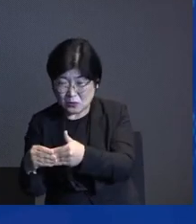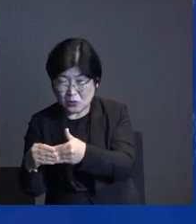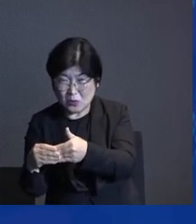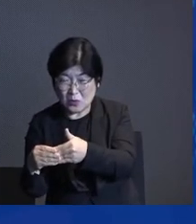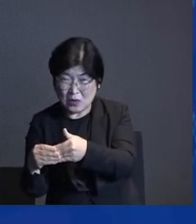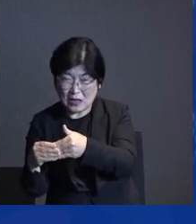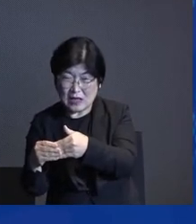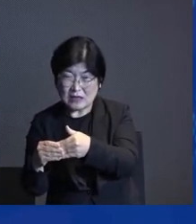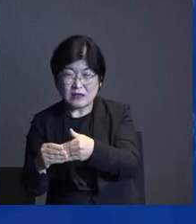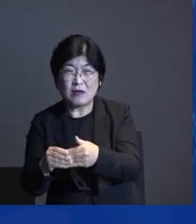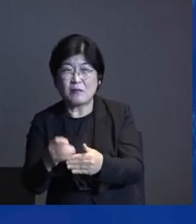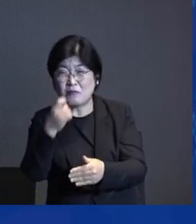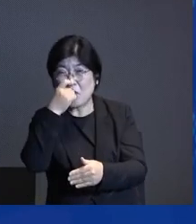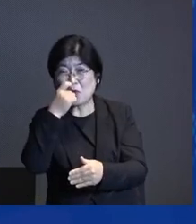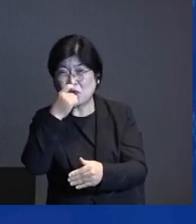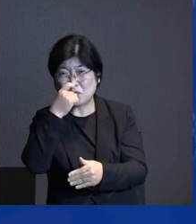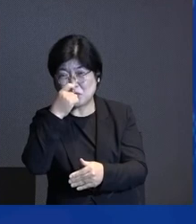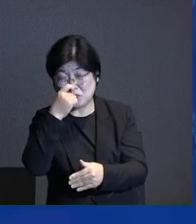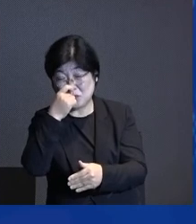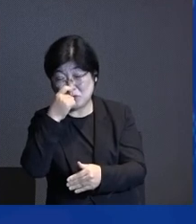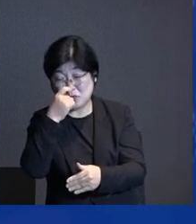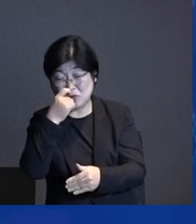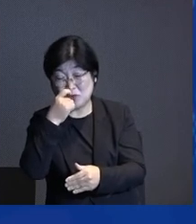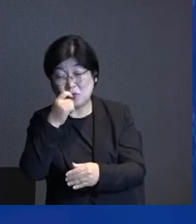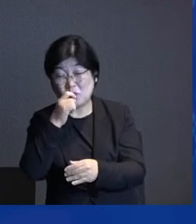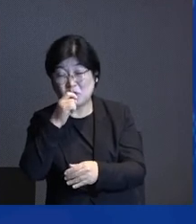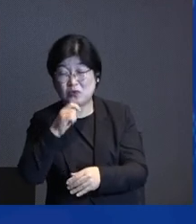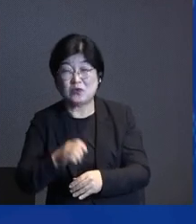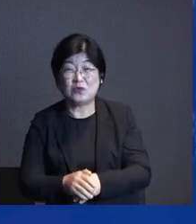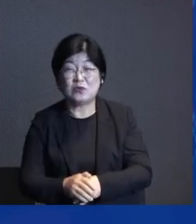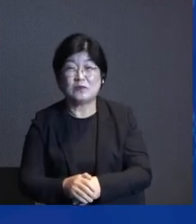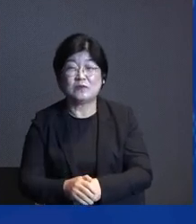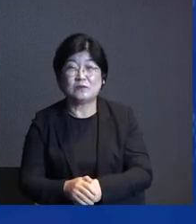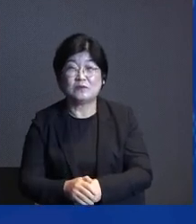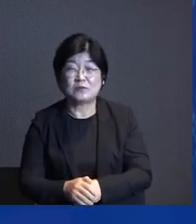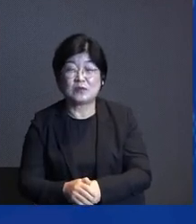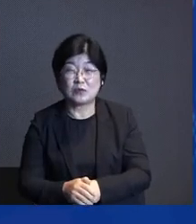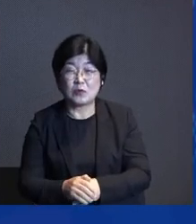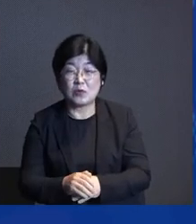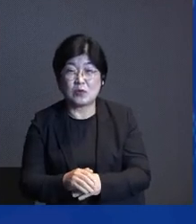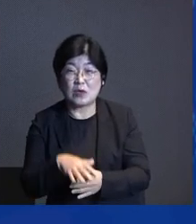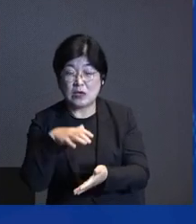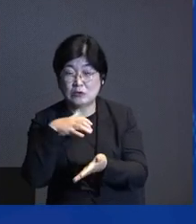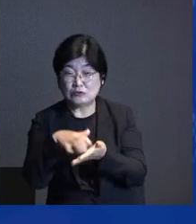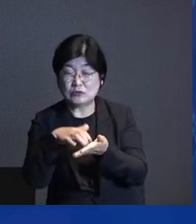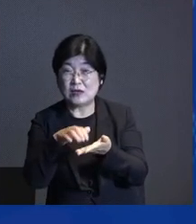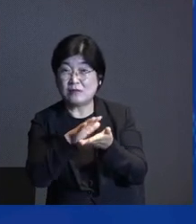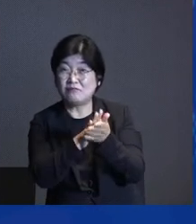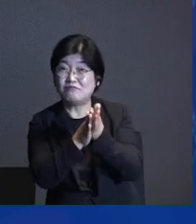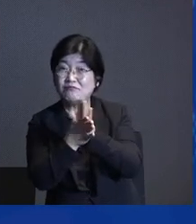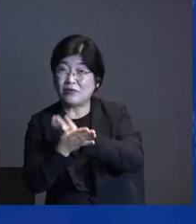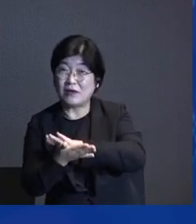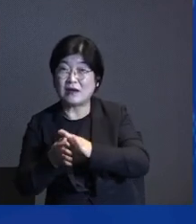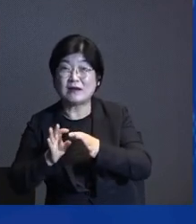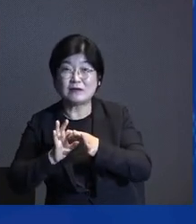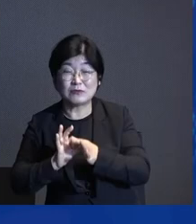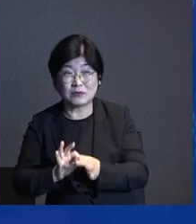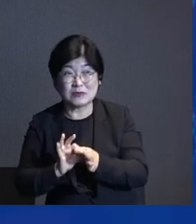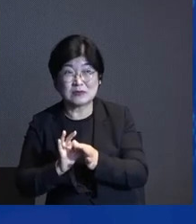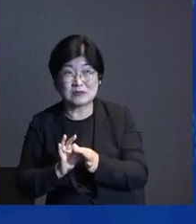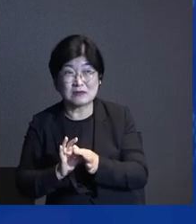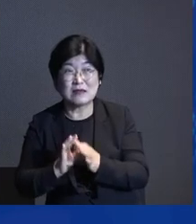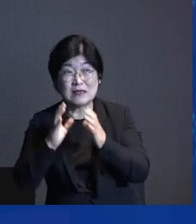consider further dealing with the demographic change and challenges that we are living through. Thank